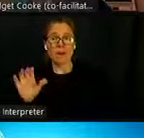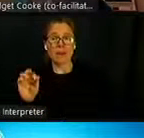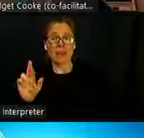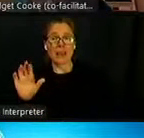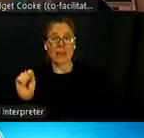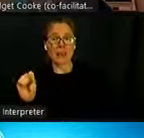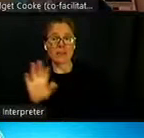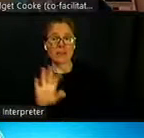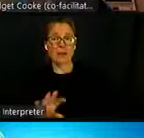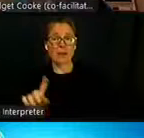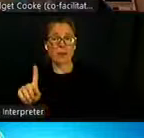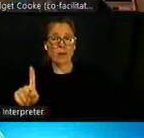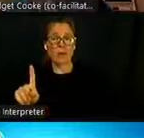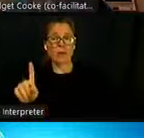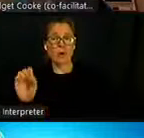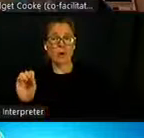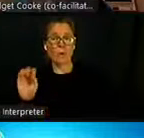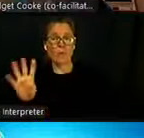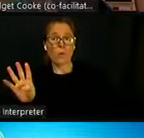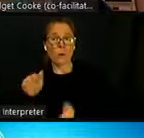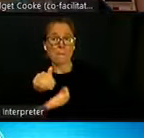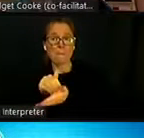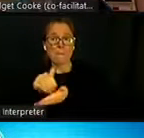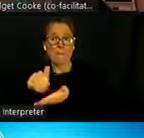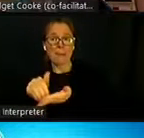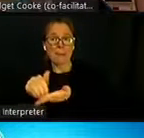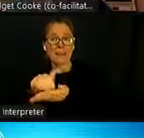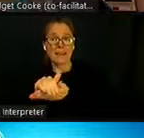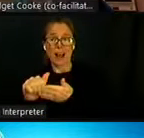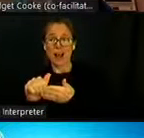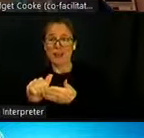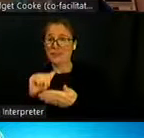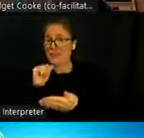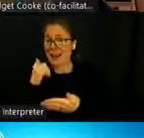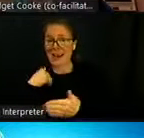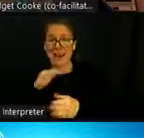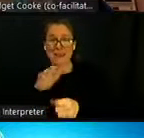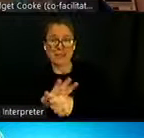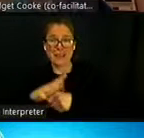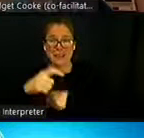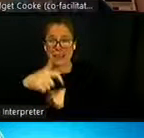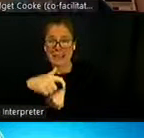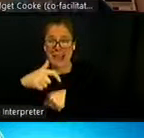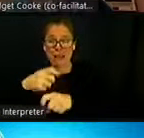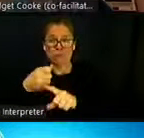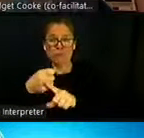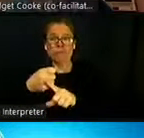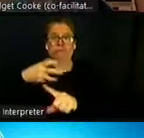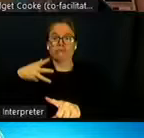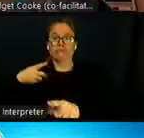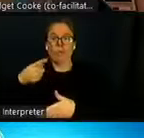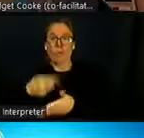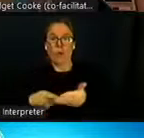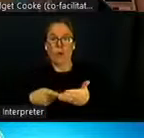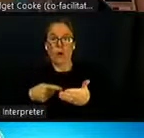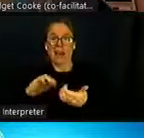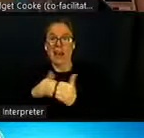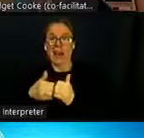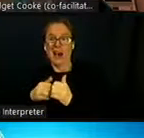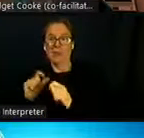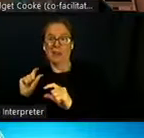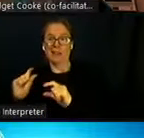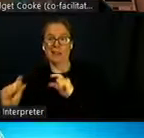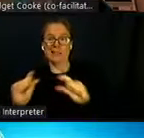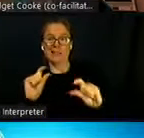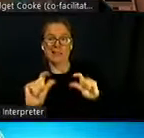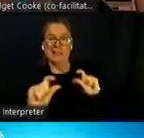$104 million. I don't have nearly the time to go in and talk about what all we did with that money, but we've took a